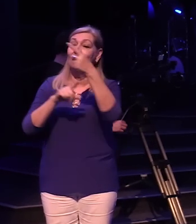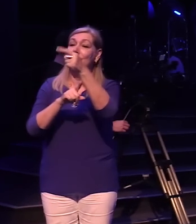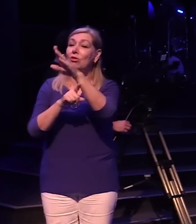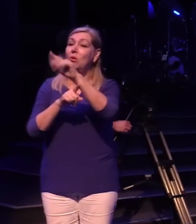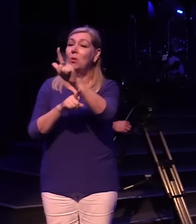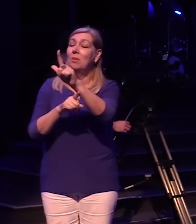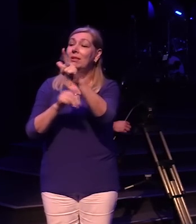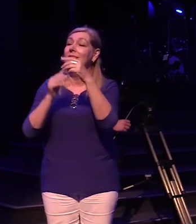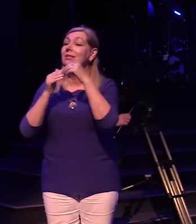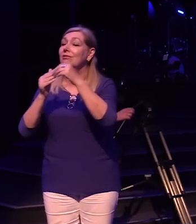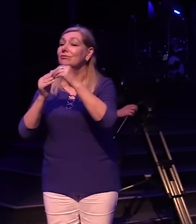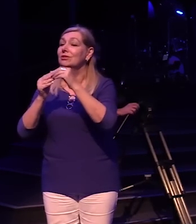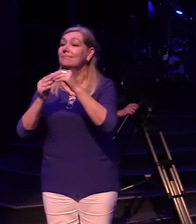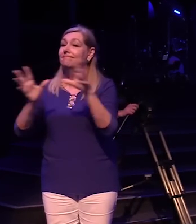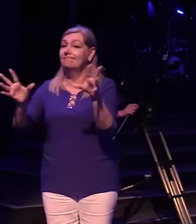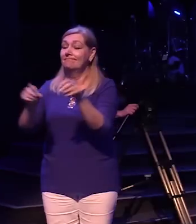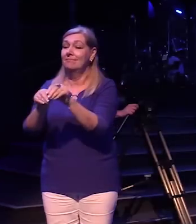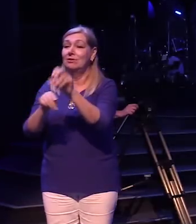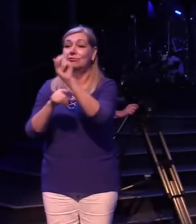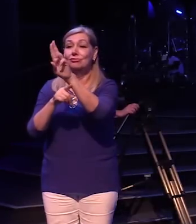Summit. And you're invited.